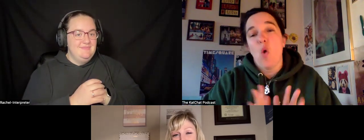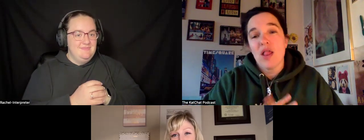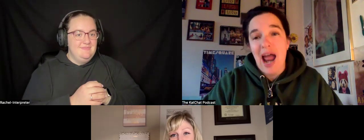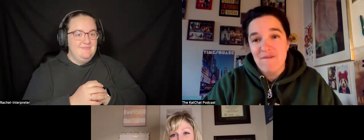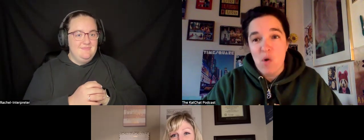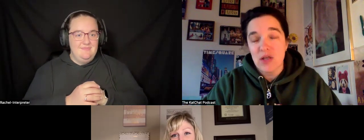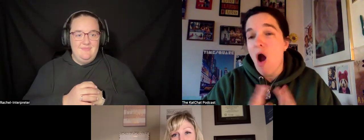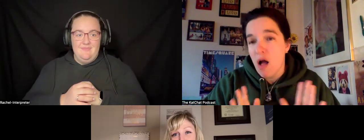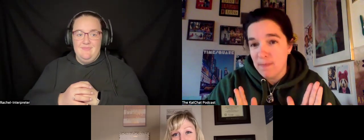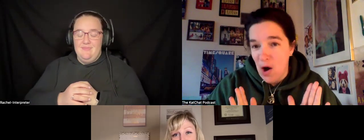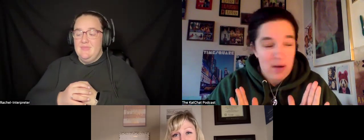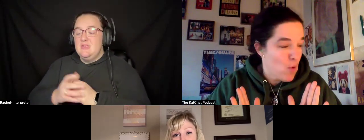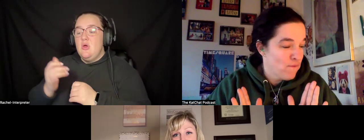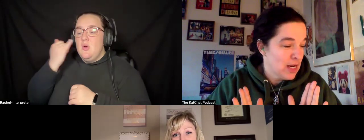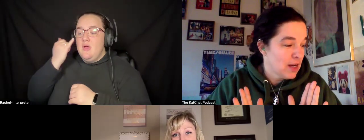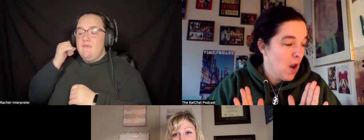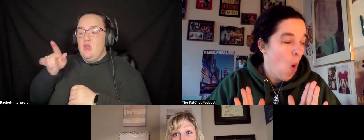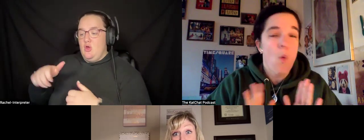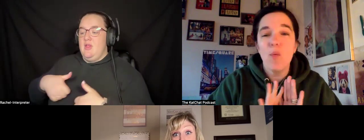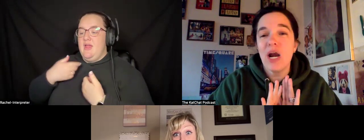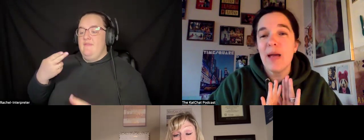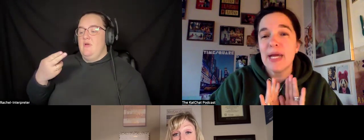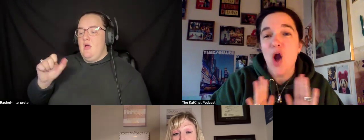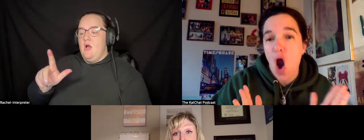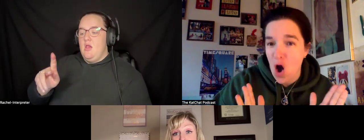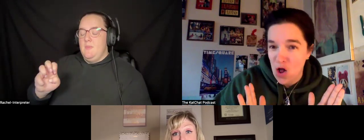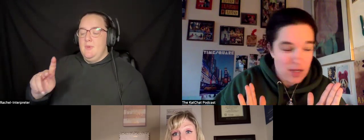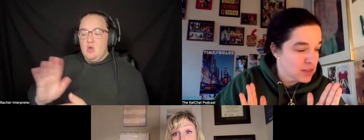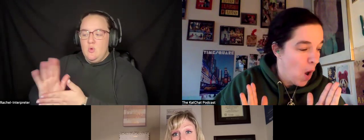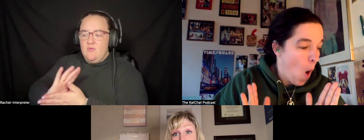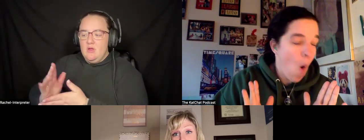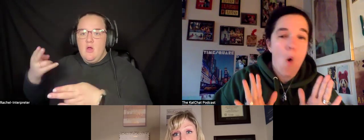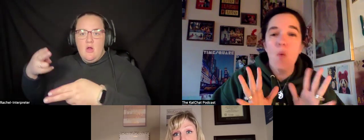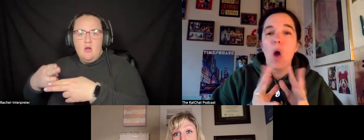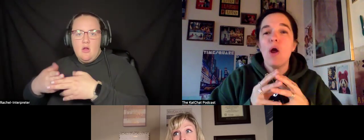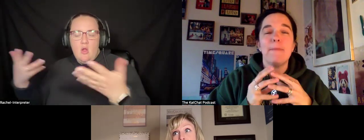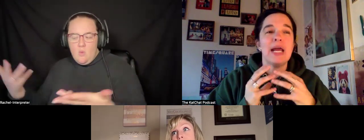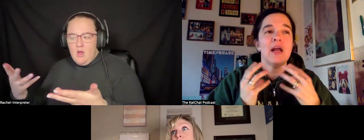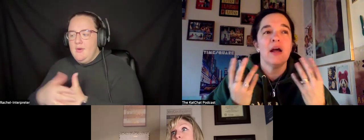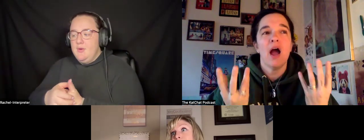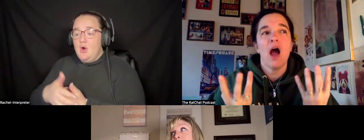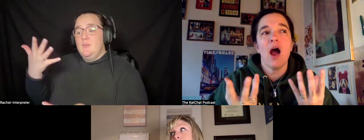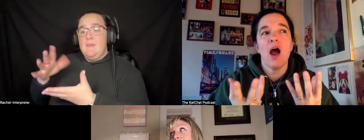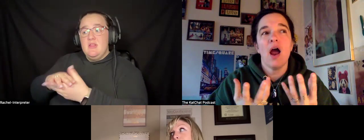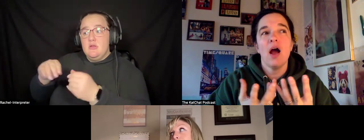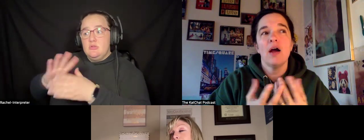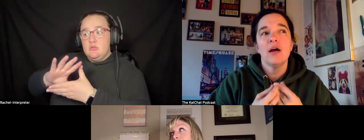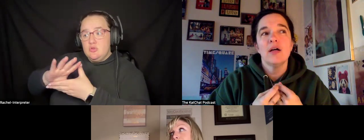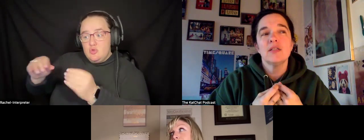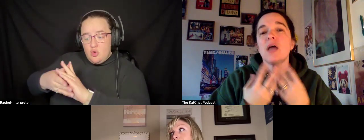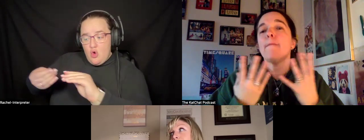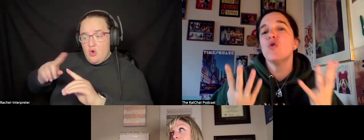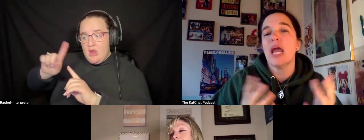If your life was a Hallmark movie, what would it be called? Or what would be